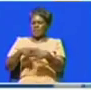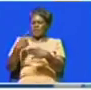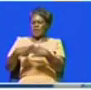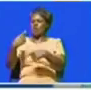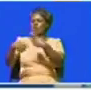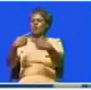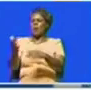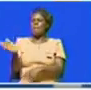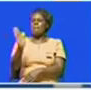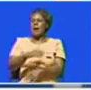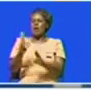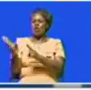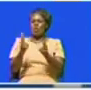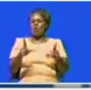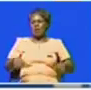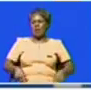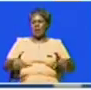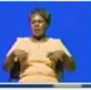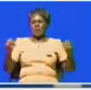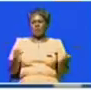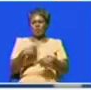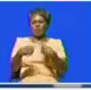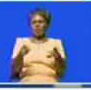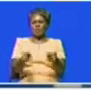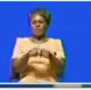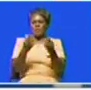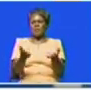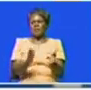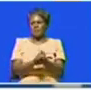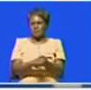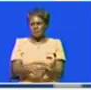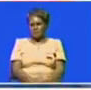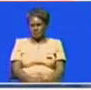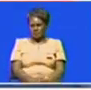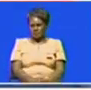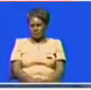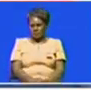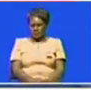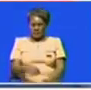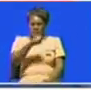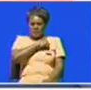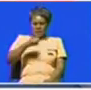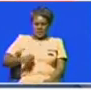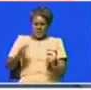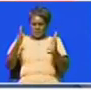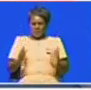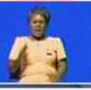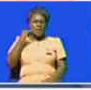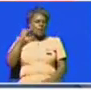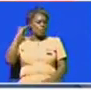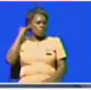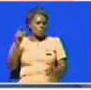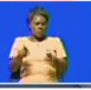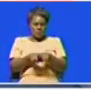on and get back to our lives. But we just cannot continue like this. All right. Okay. Thank you very much. That is Senator Susan Kihika as well as